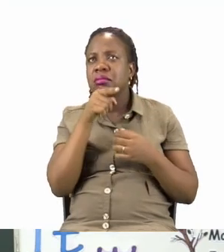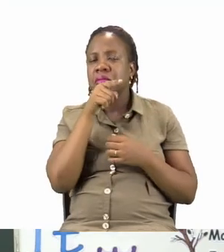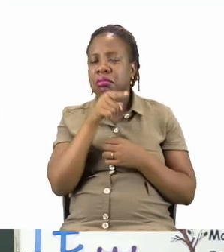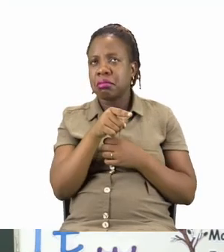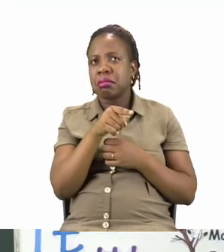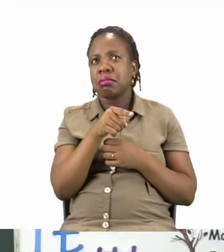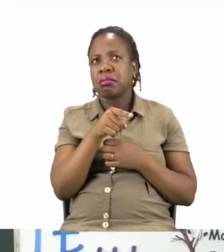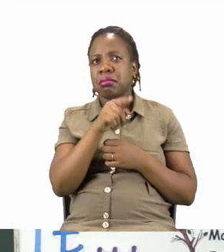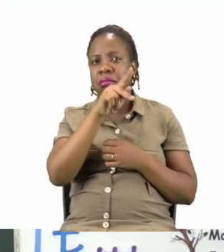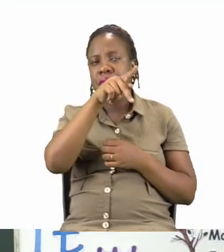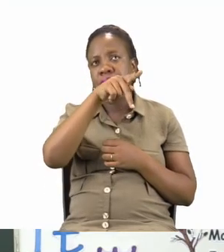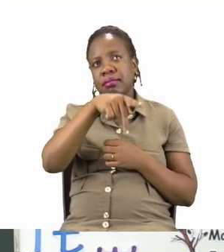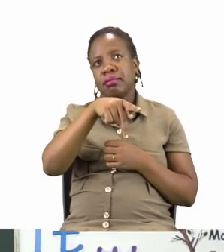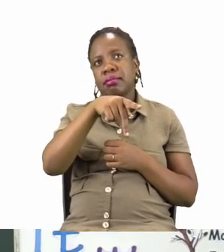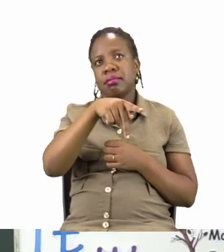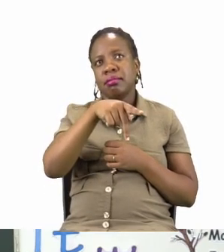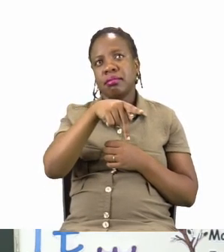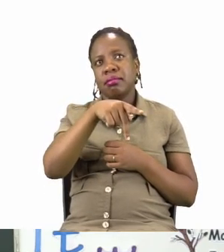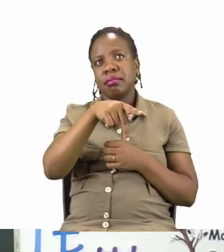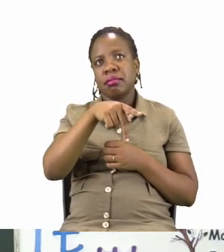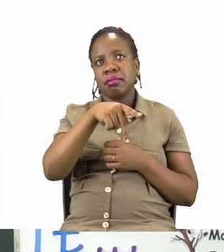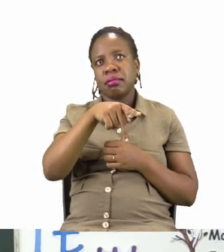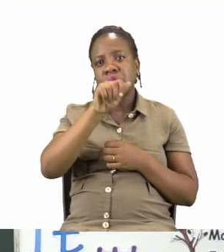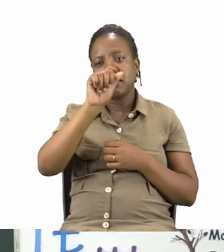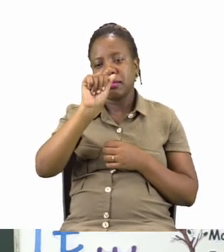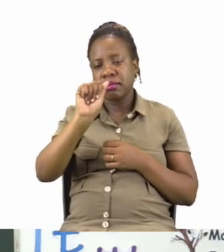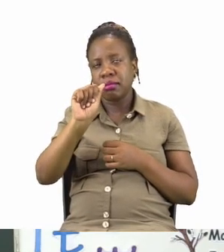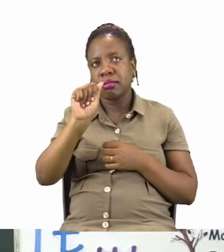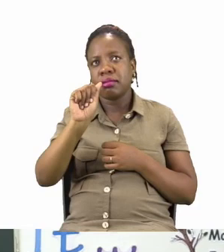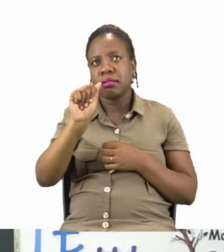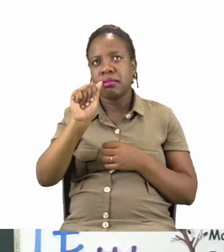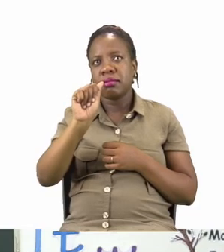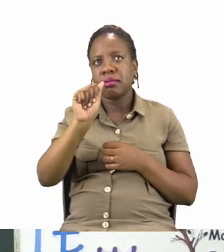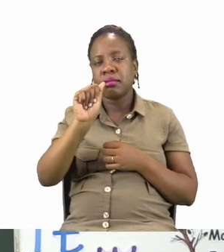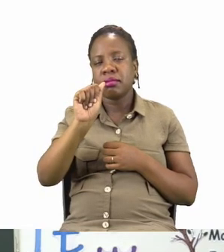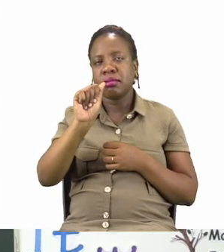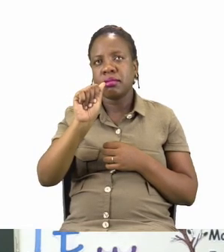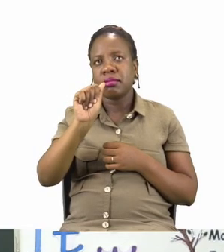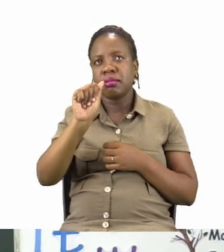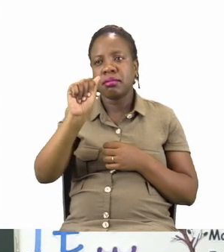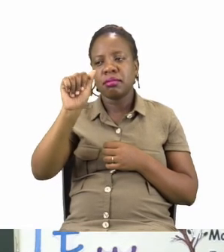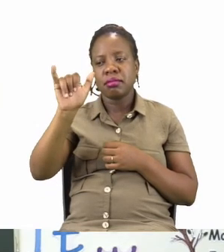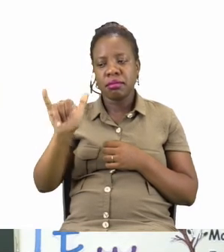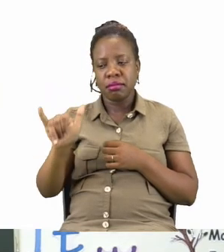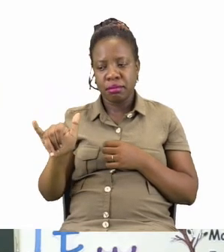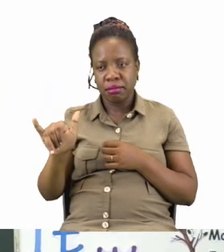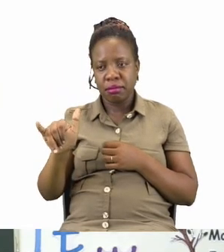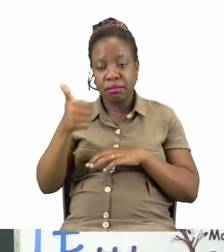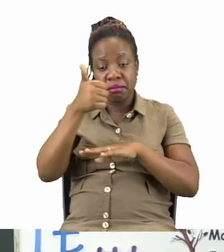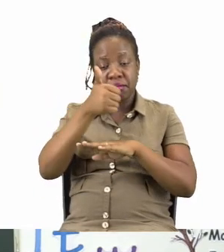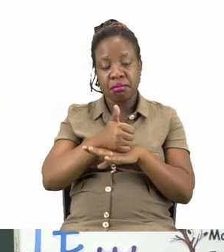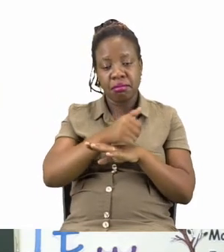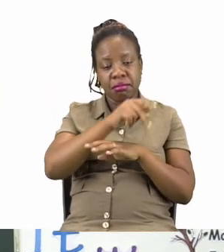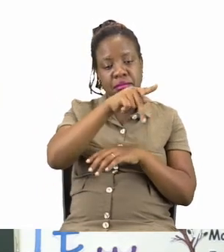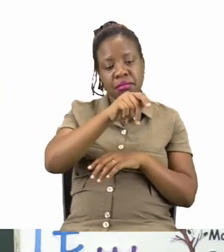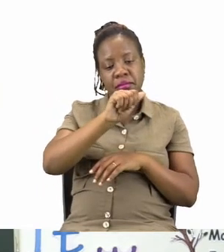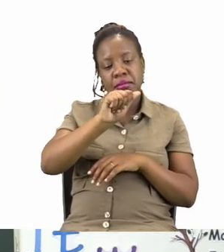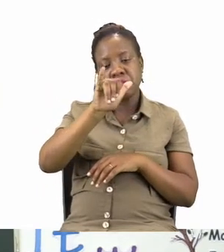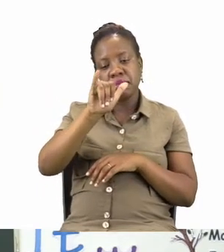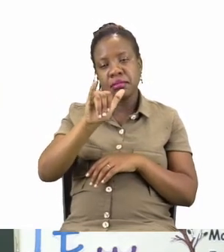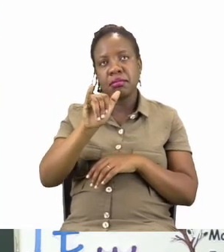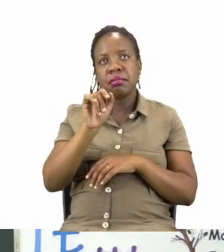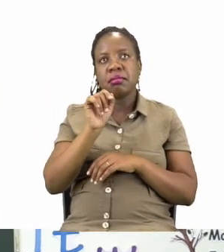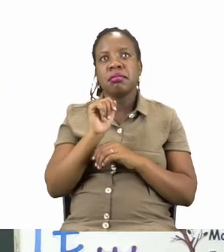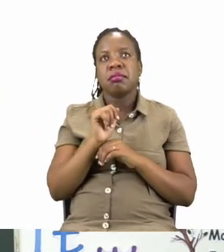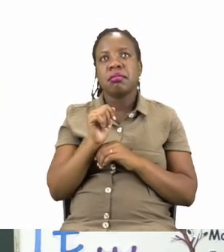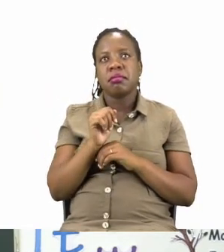do over here. And then we have an A right next to it and the Y. So over here